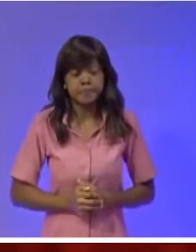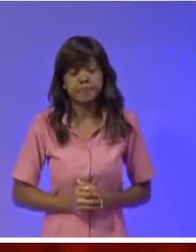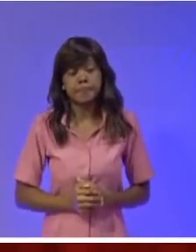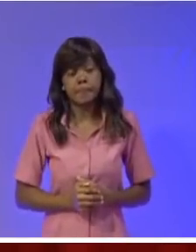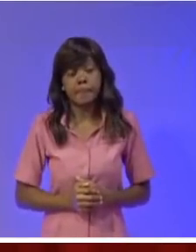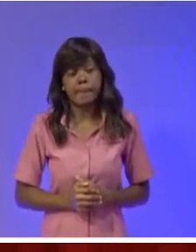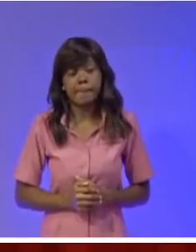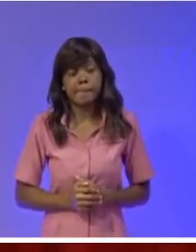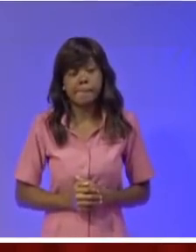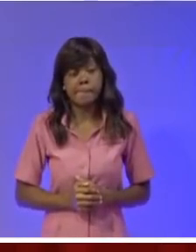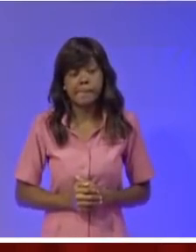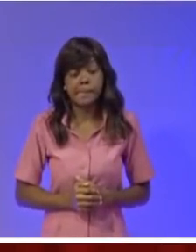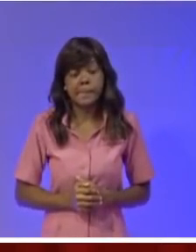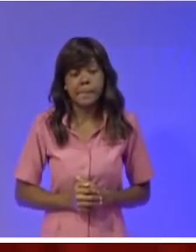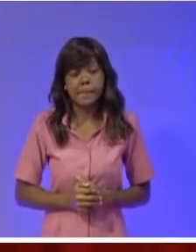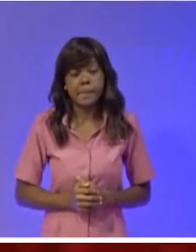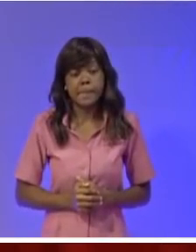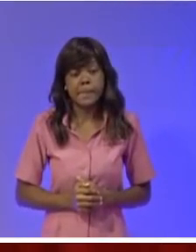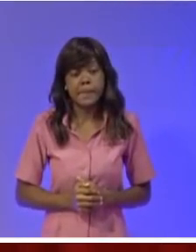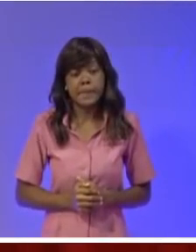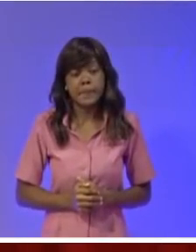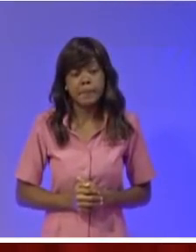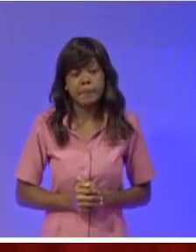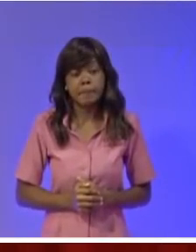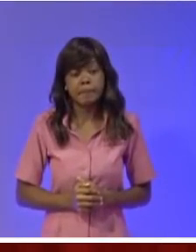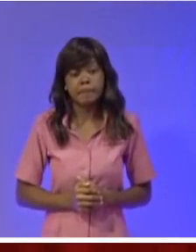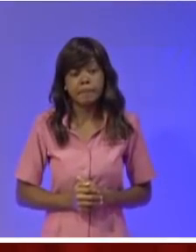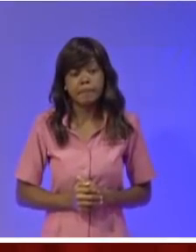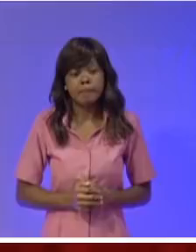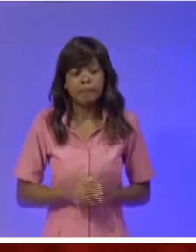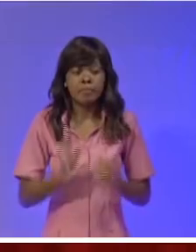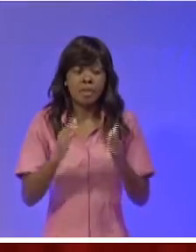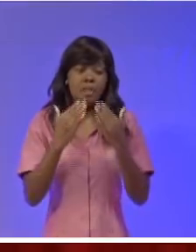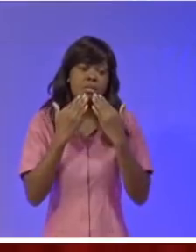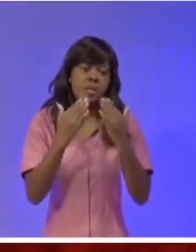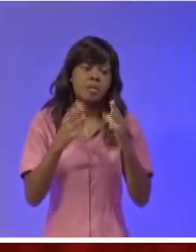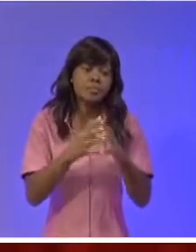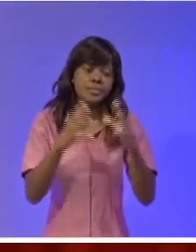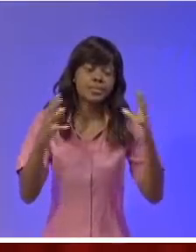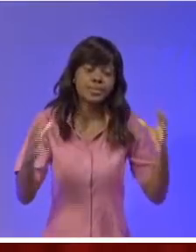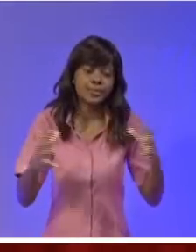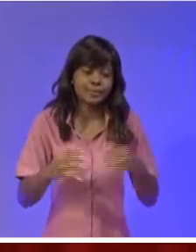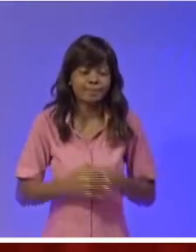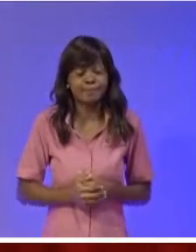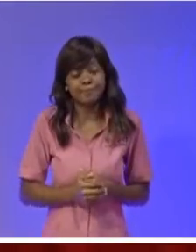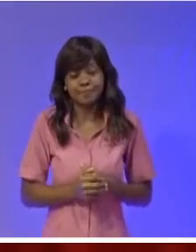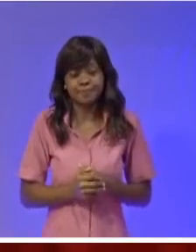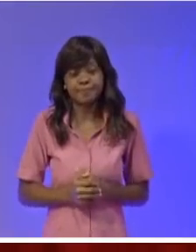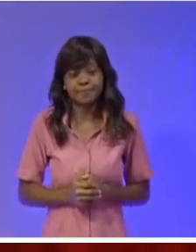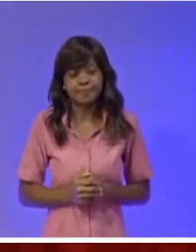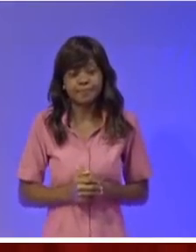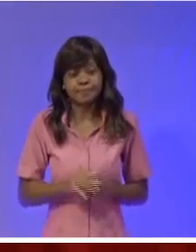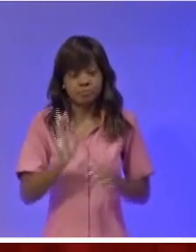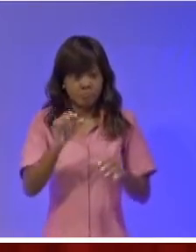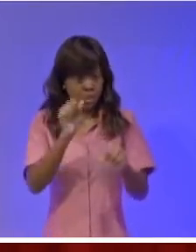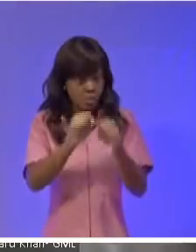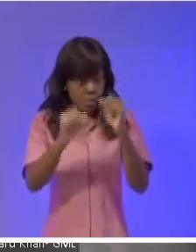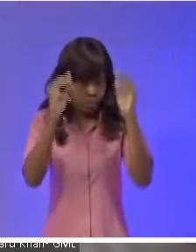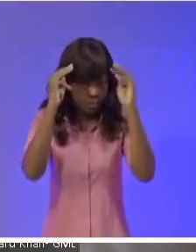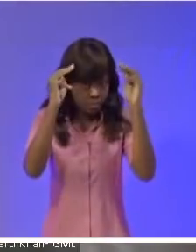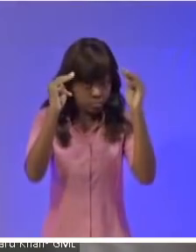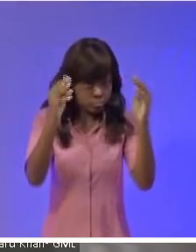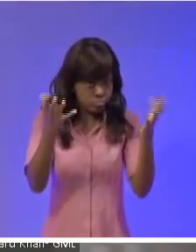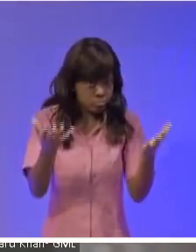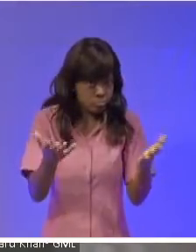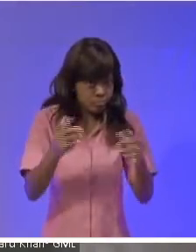Yes, Richard, go ahead. Yes, thank you very much. A little slow on the draw there to unmute. So, Minister, based on the